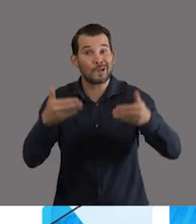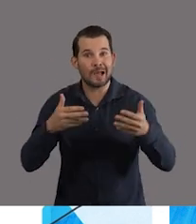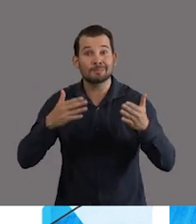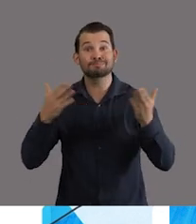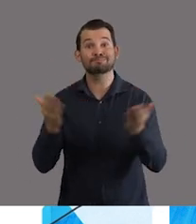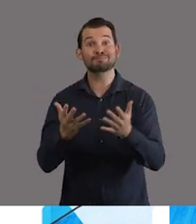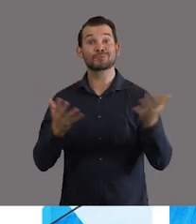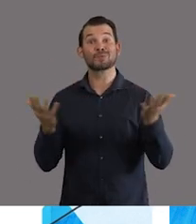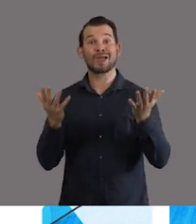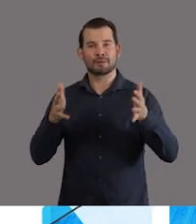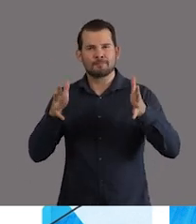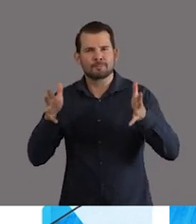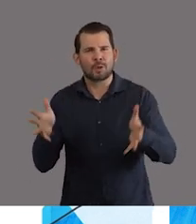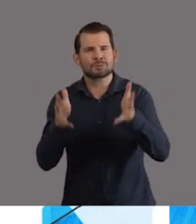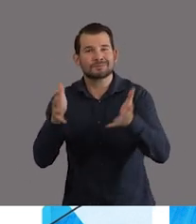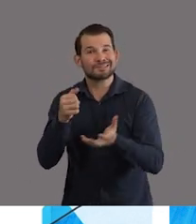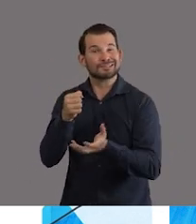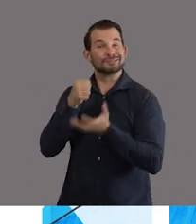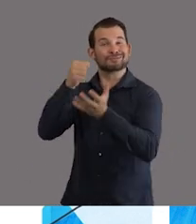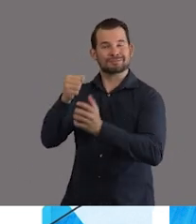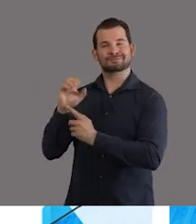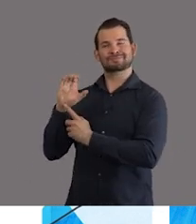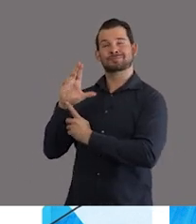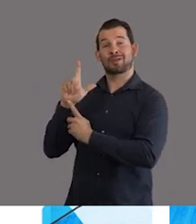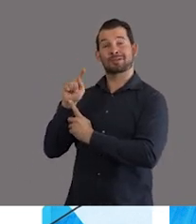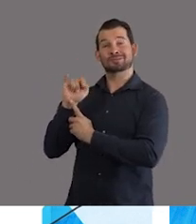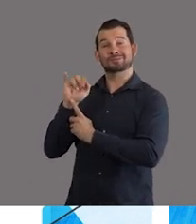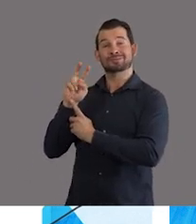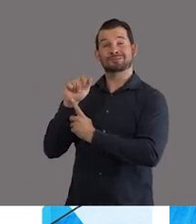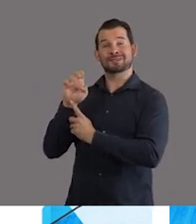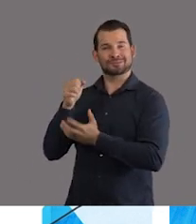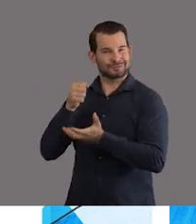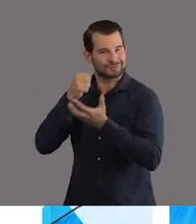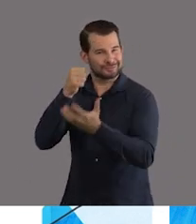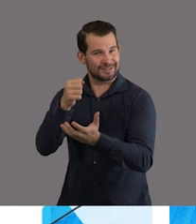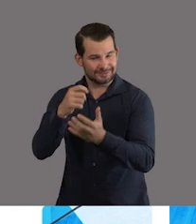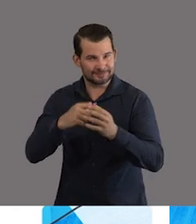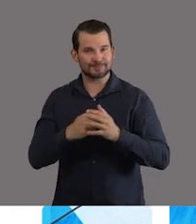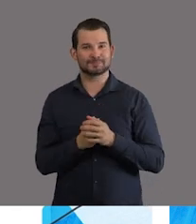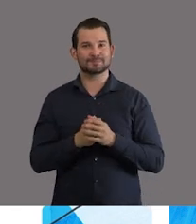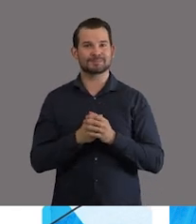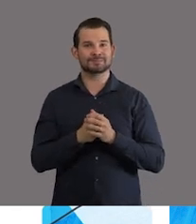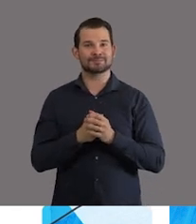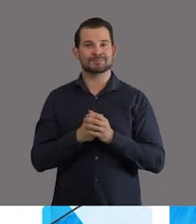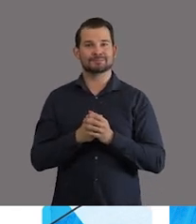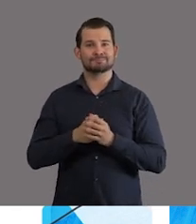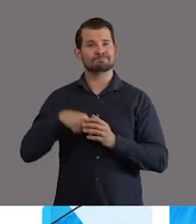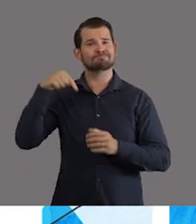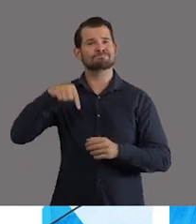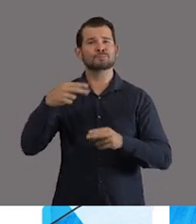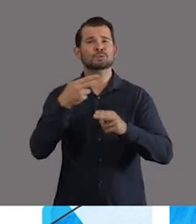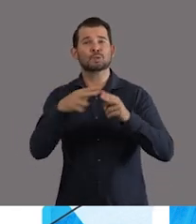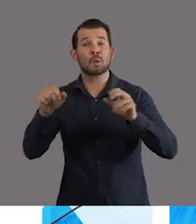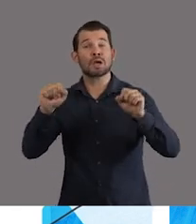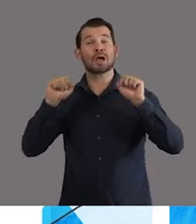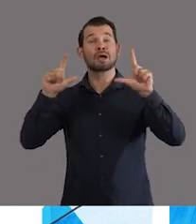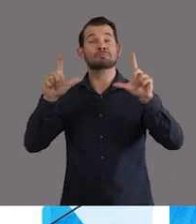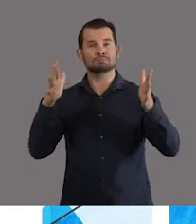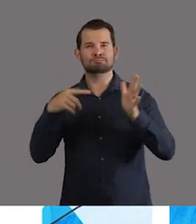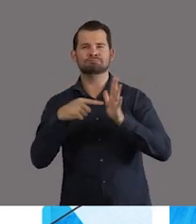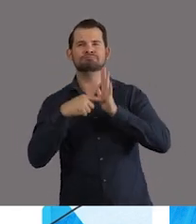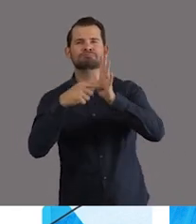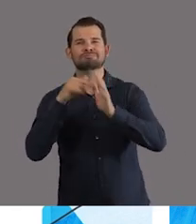Welcome to the Cultivate grant. This short video presents the Cultivate component of the Canada Council for the Arts